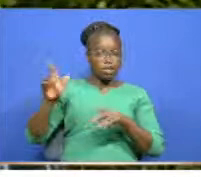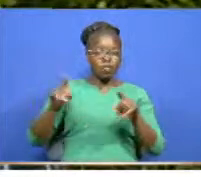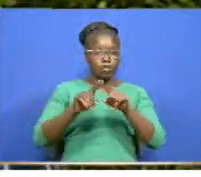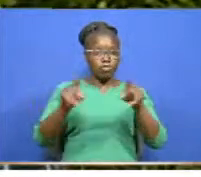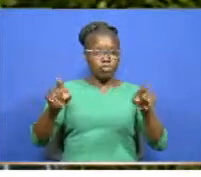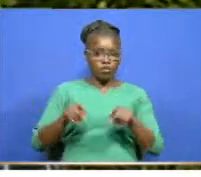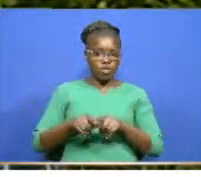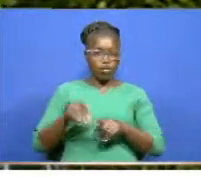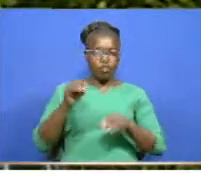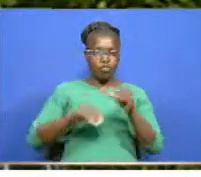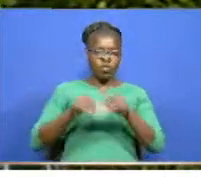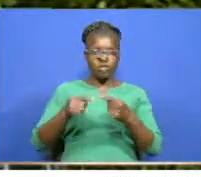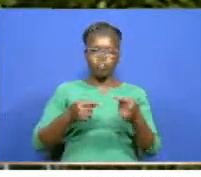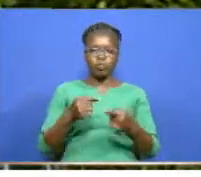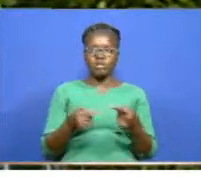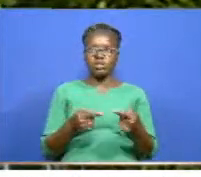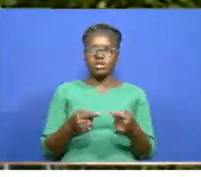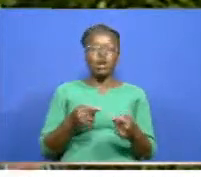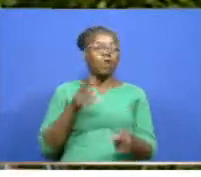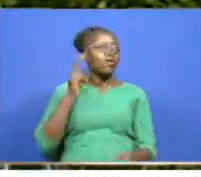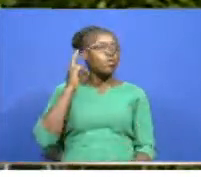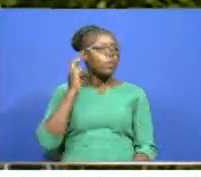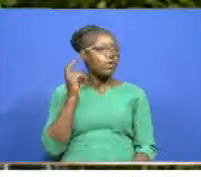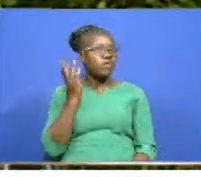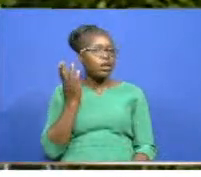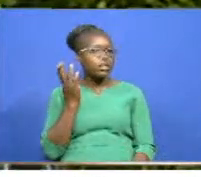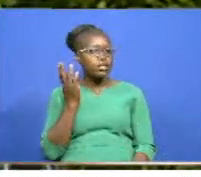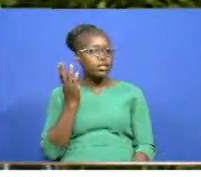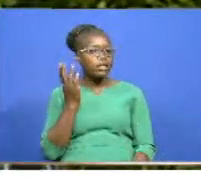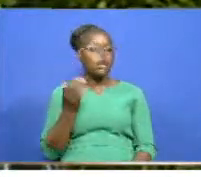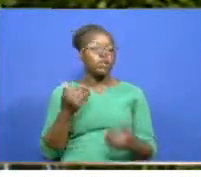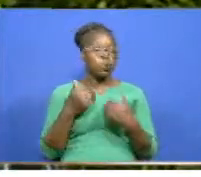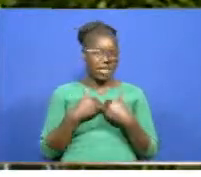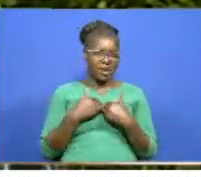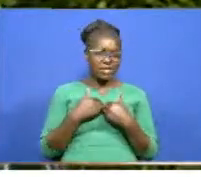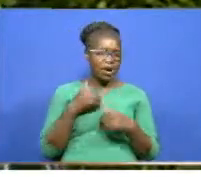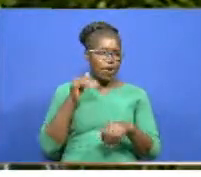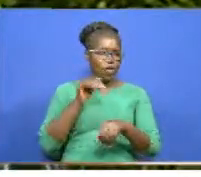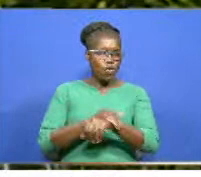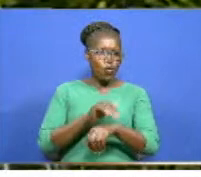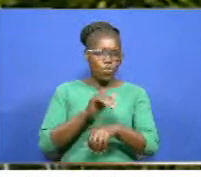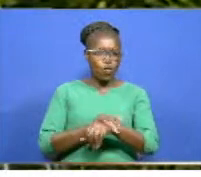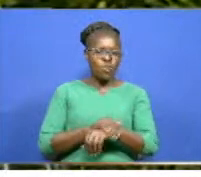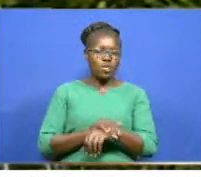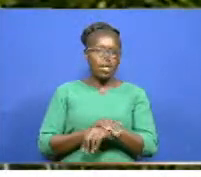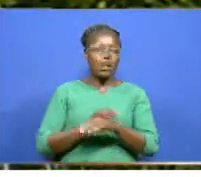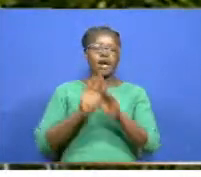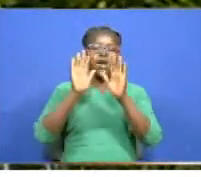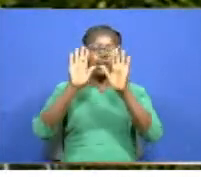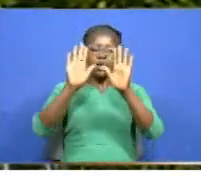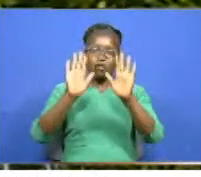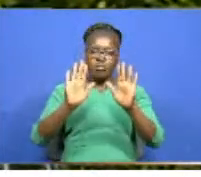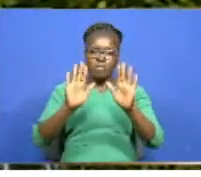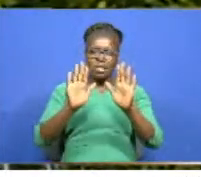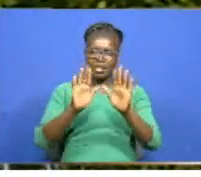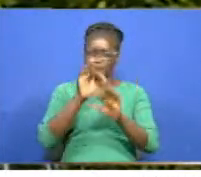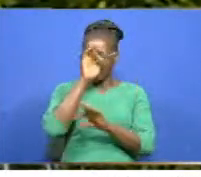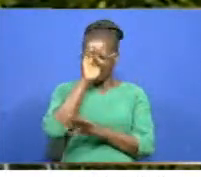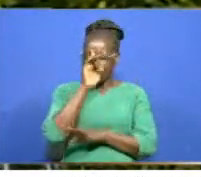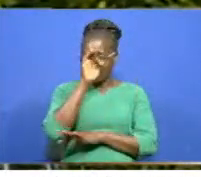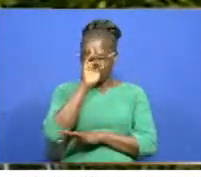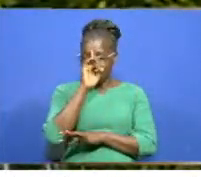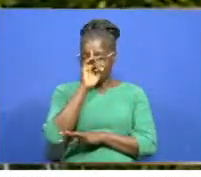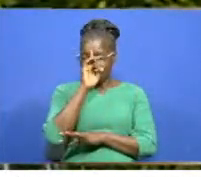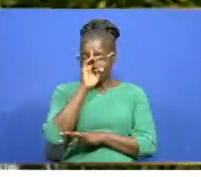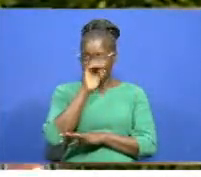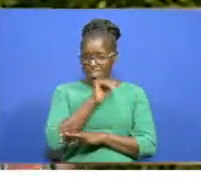process. We have had generally very good campaigns. It has been intense,